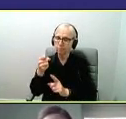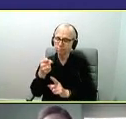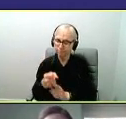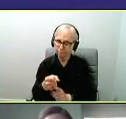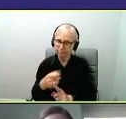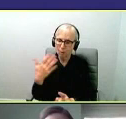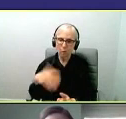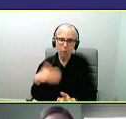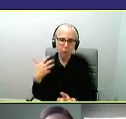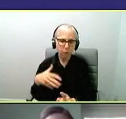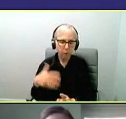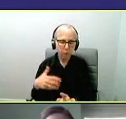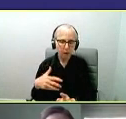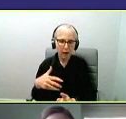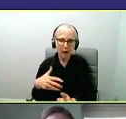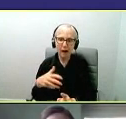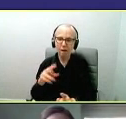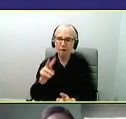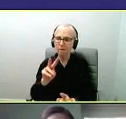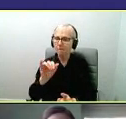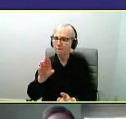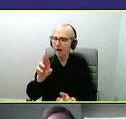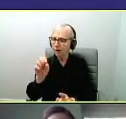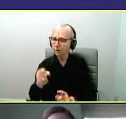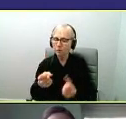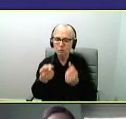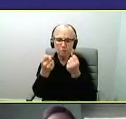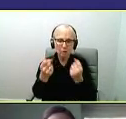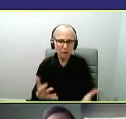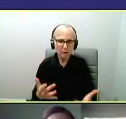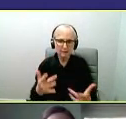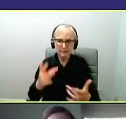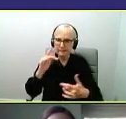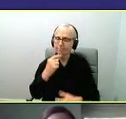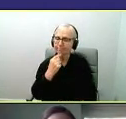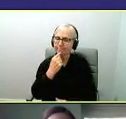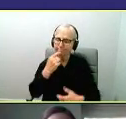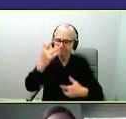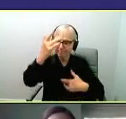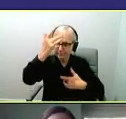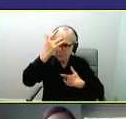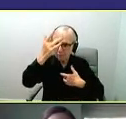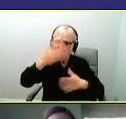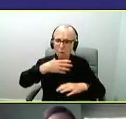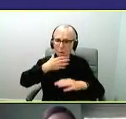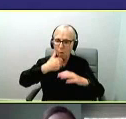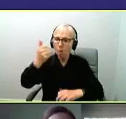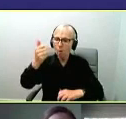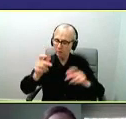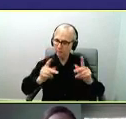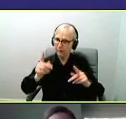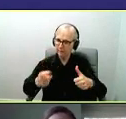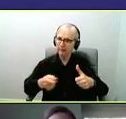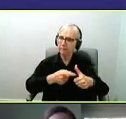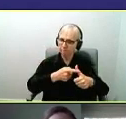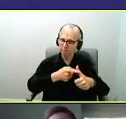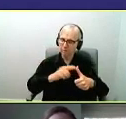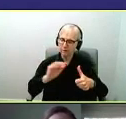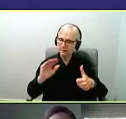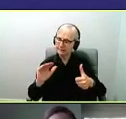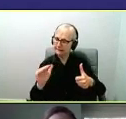how the virus was causing serious disease for our older populations and seemed to